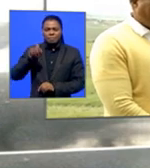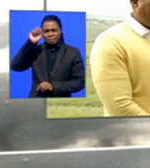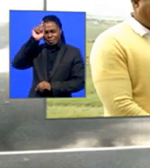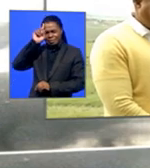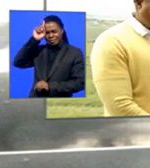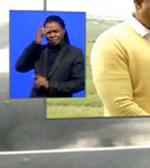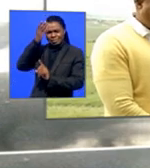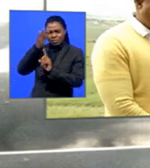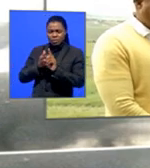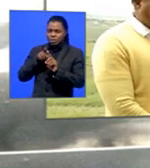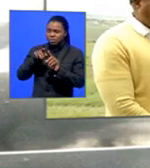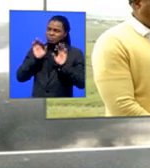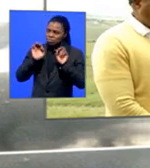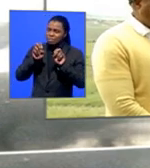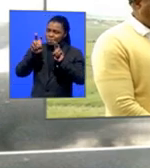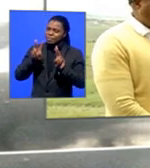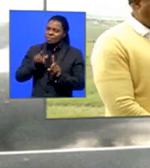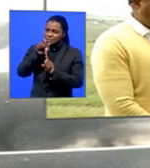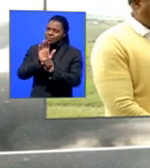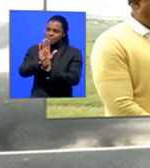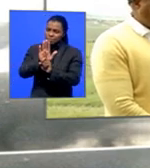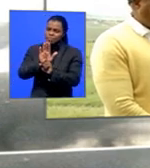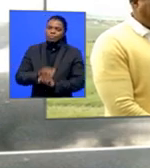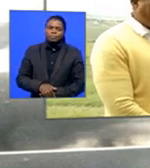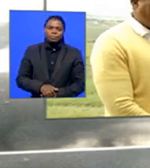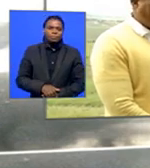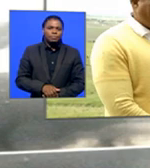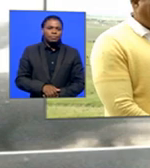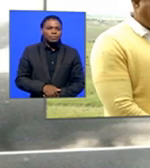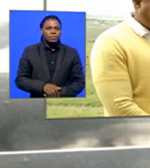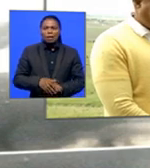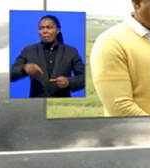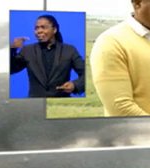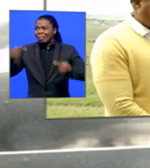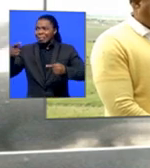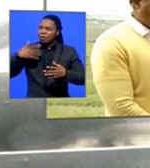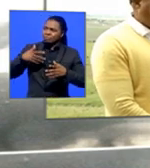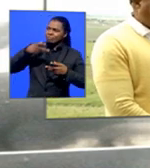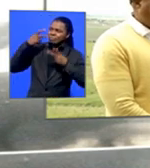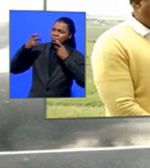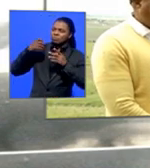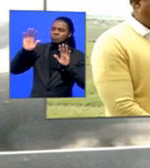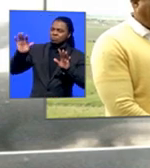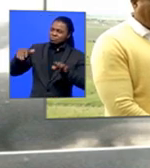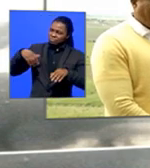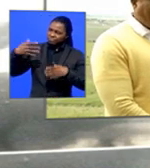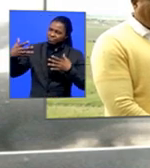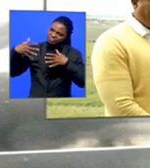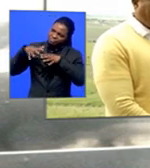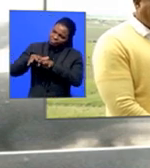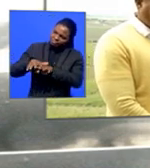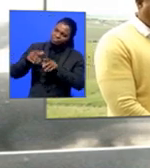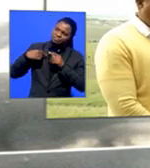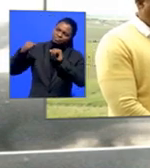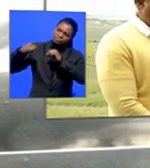Mandela was a man of peace. Mandela would reconcile enemies and is a shining